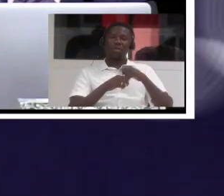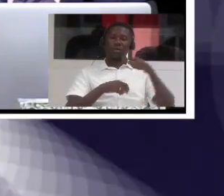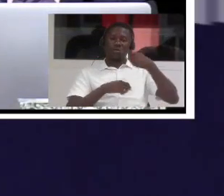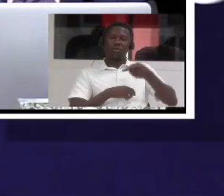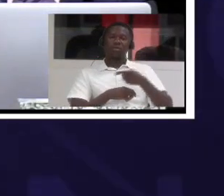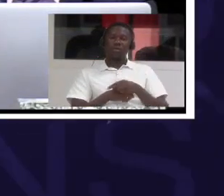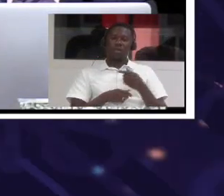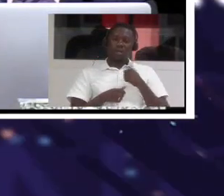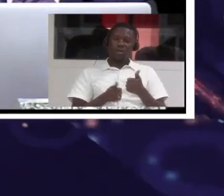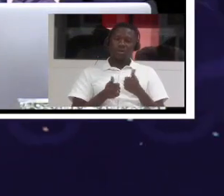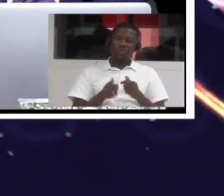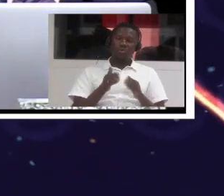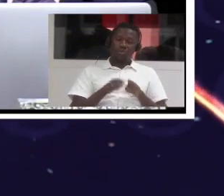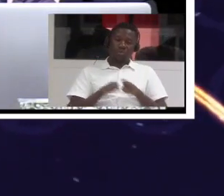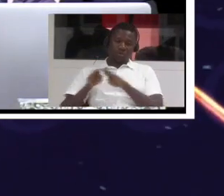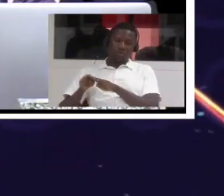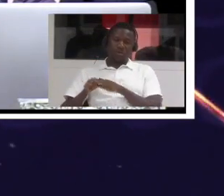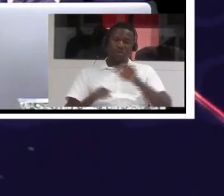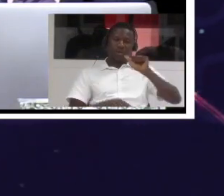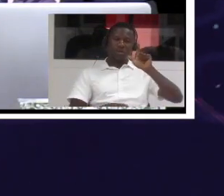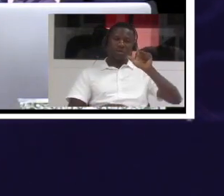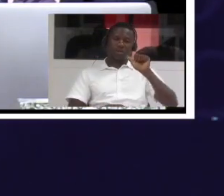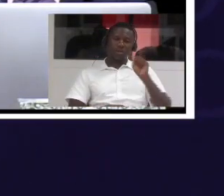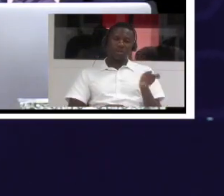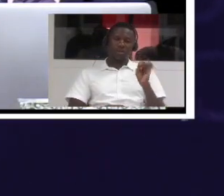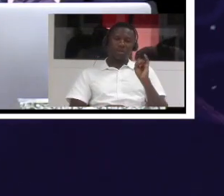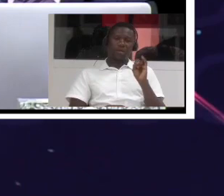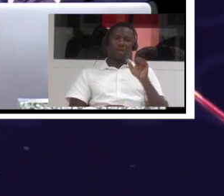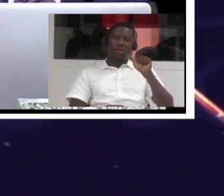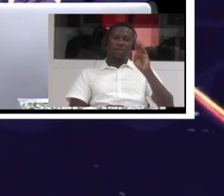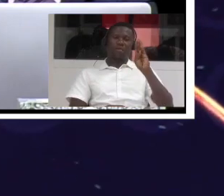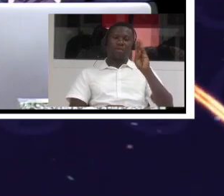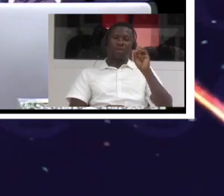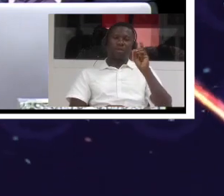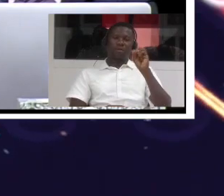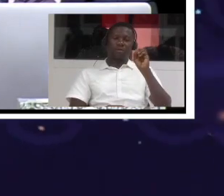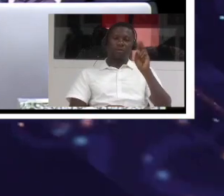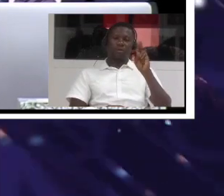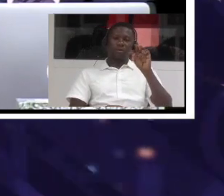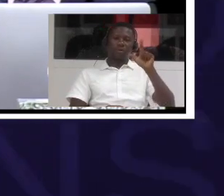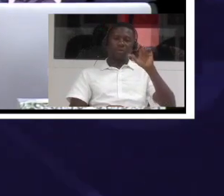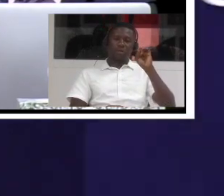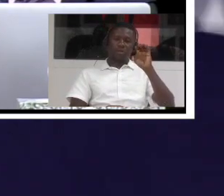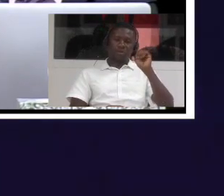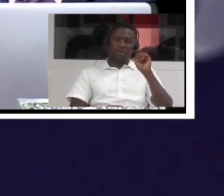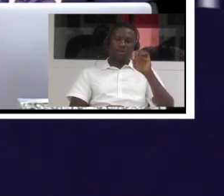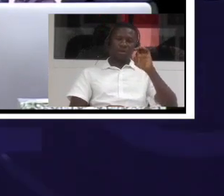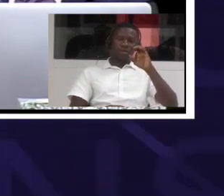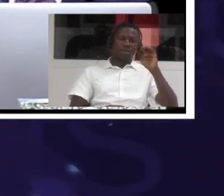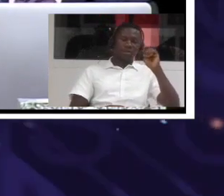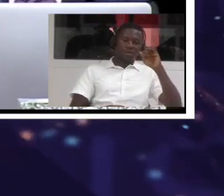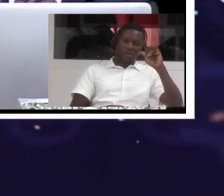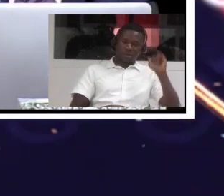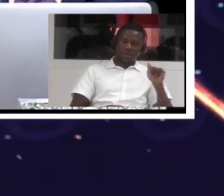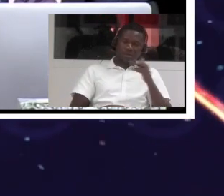to Alhaji Abdoulaye Cisse, managing director of Teranga FM. He too has suffered quite significantly. Yes.